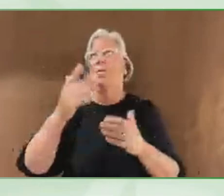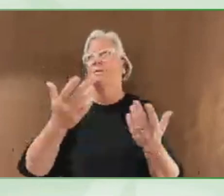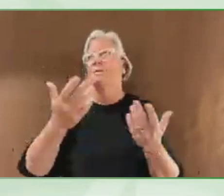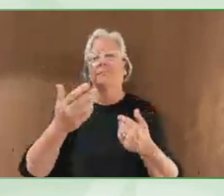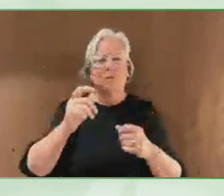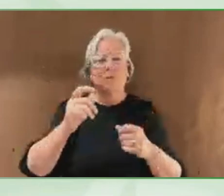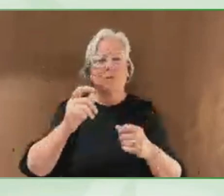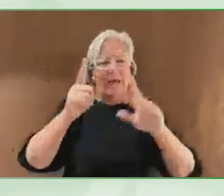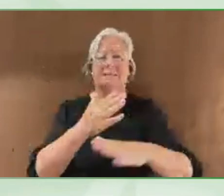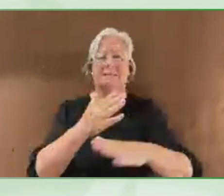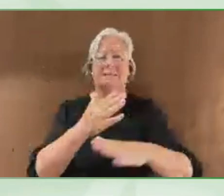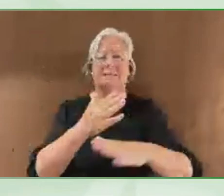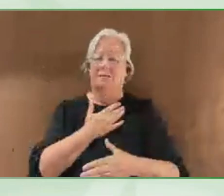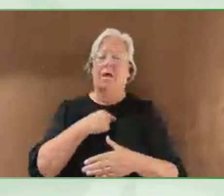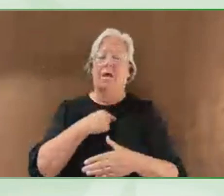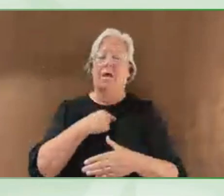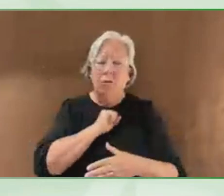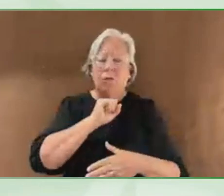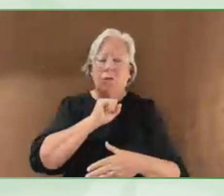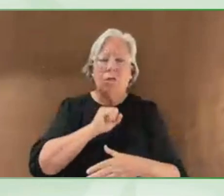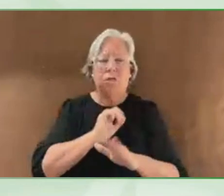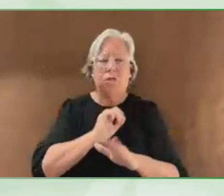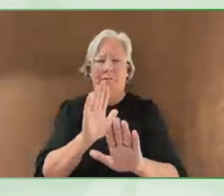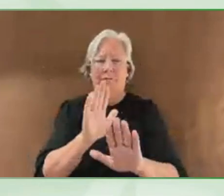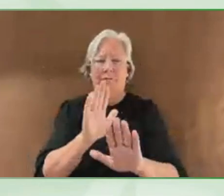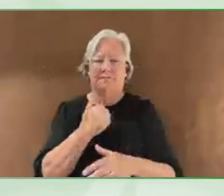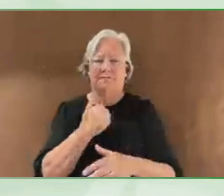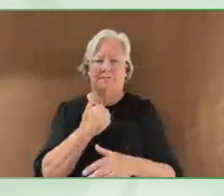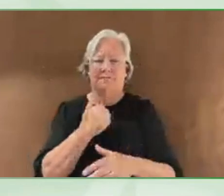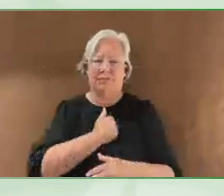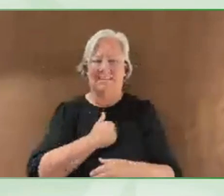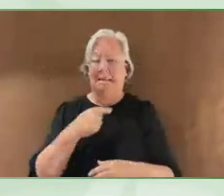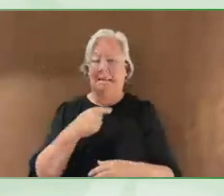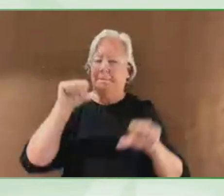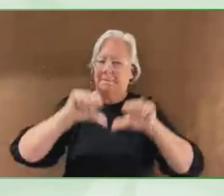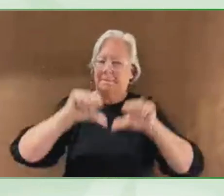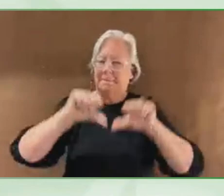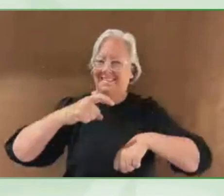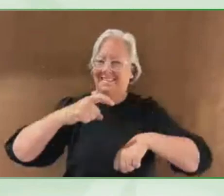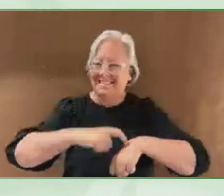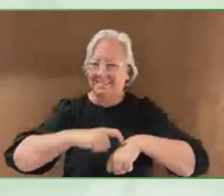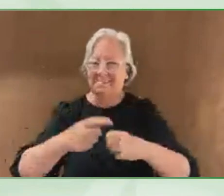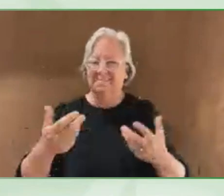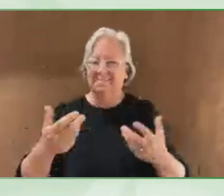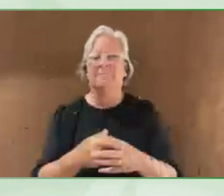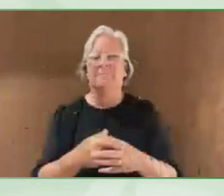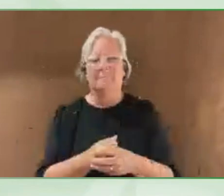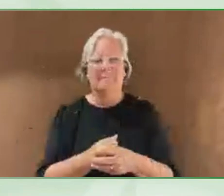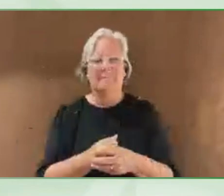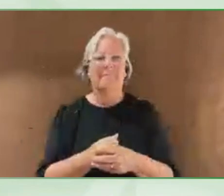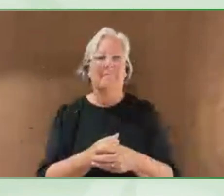is going as well. Really timely. But can you tell us a little, go ahead,